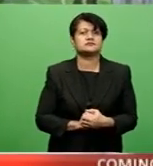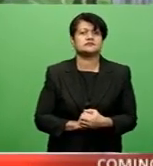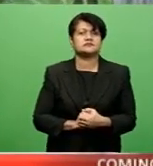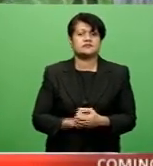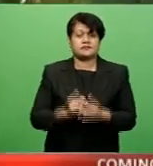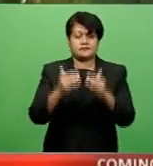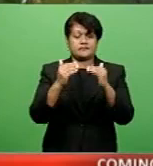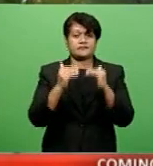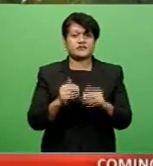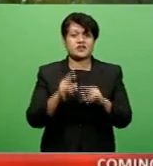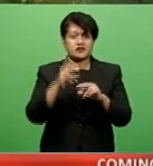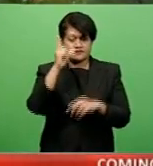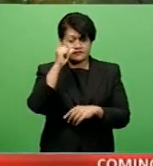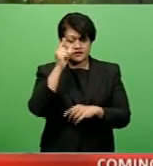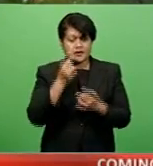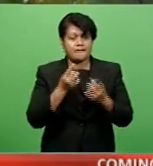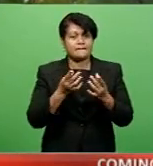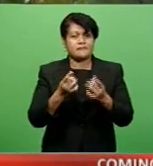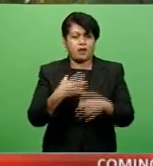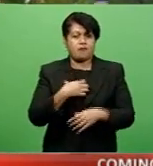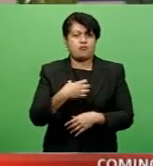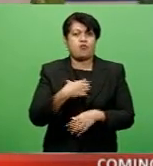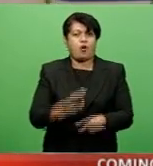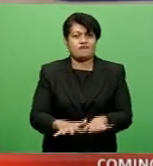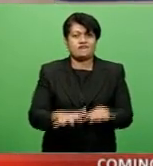Up ahead, Fijians prepare for more flooding.